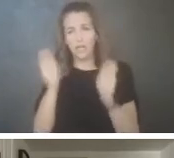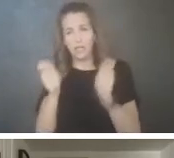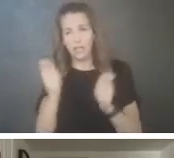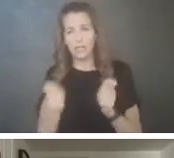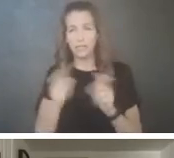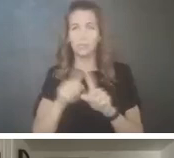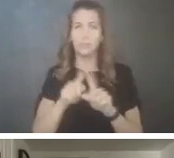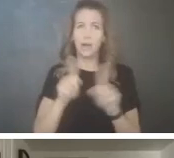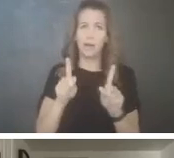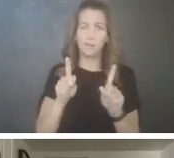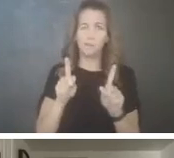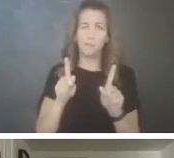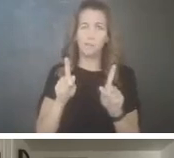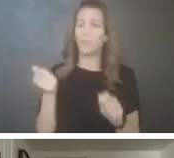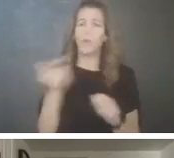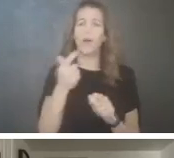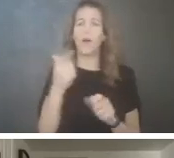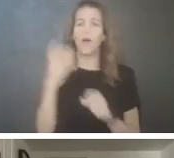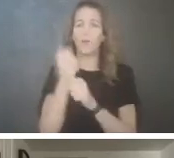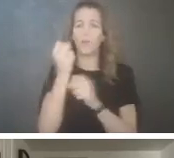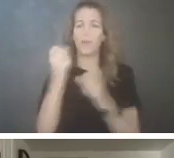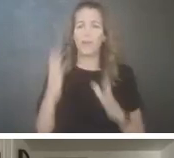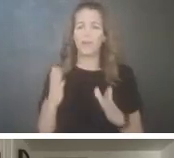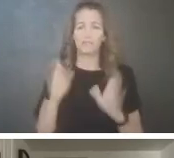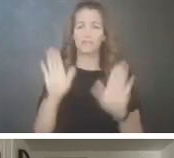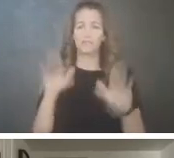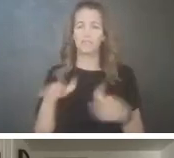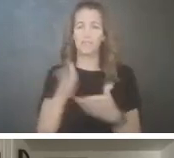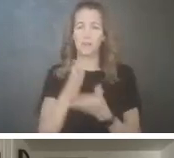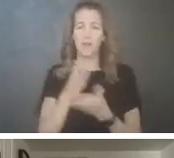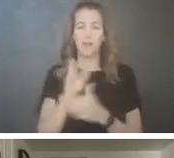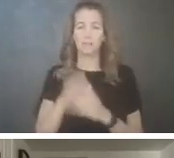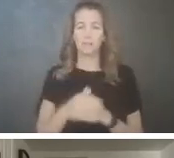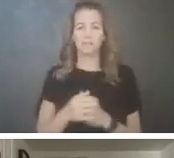know, we're all winners, so it's okay.